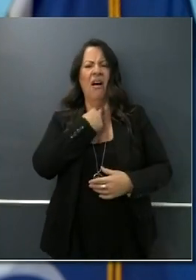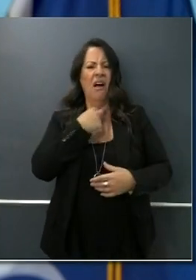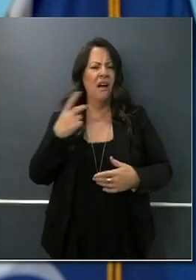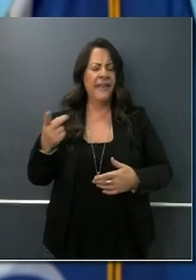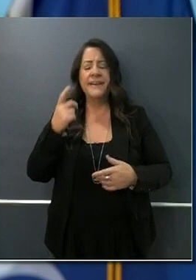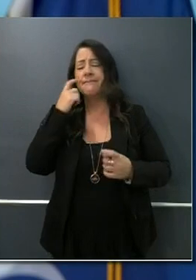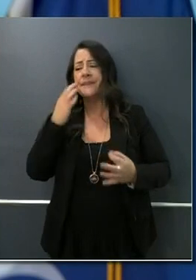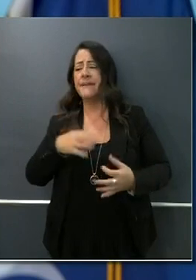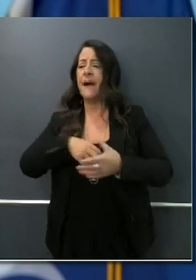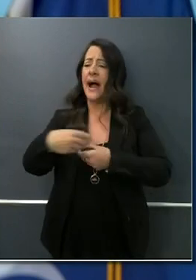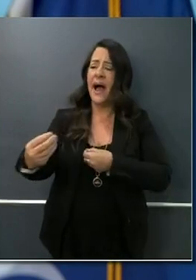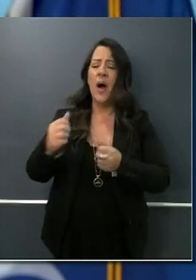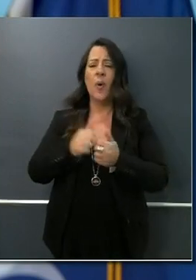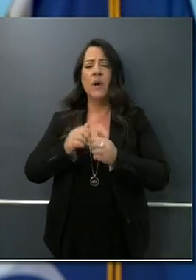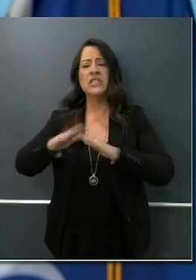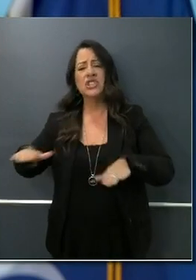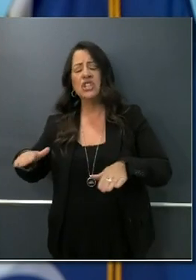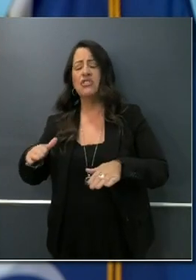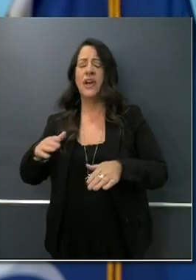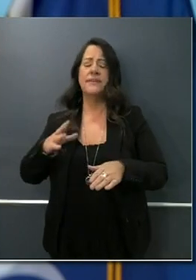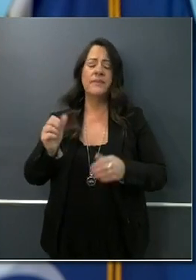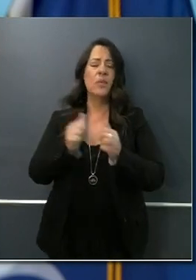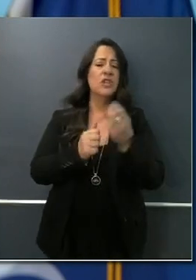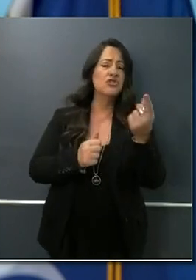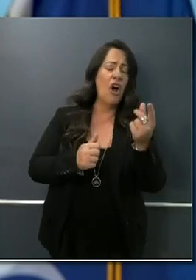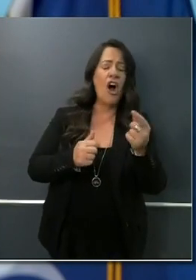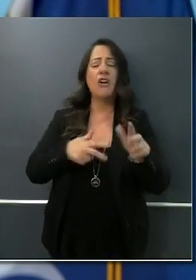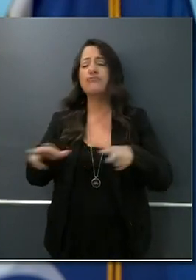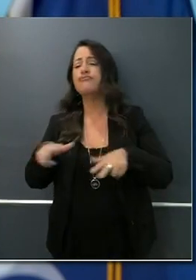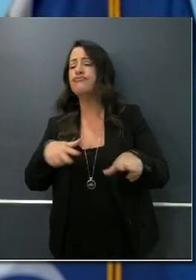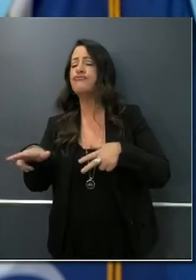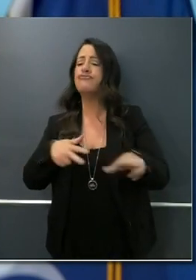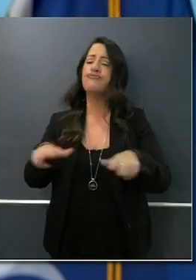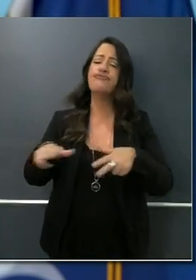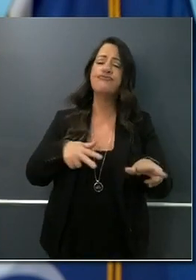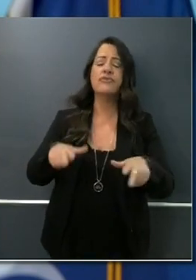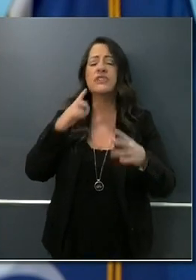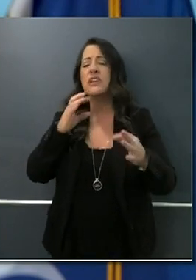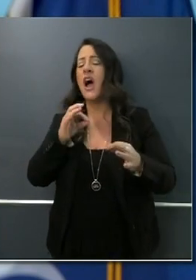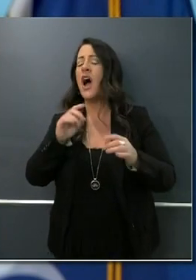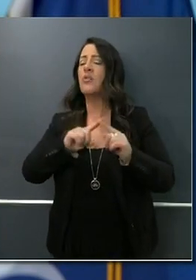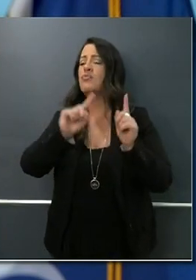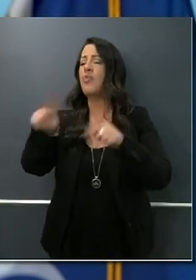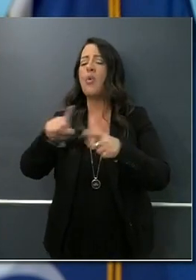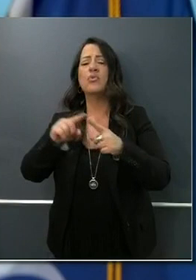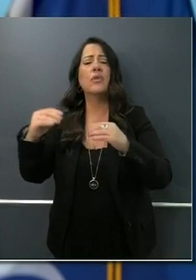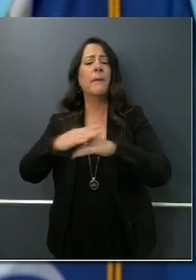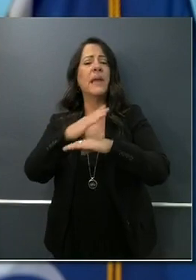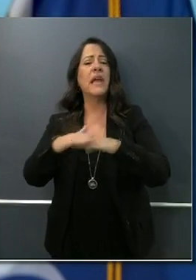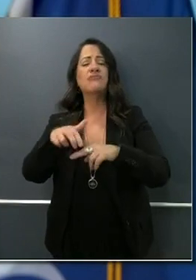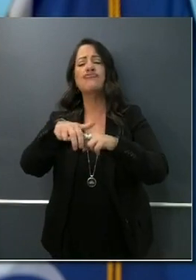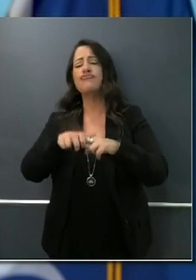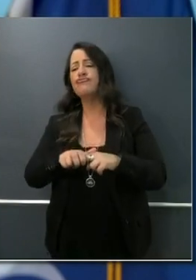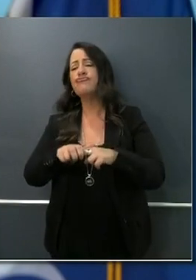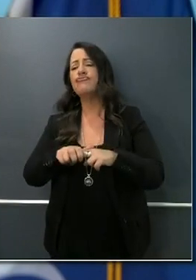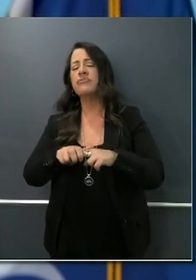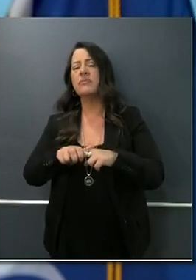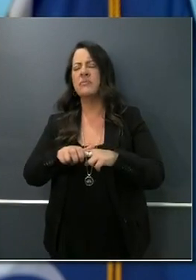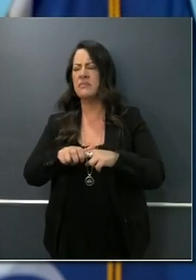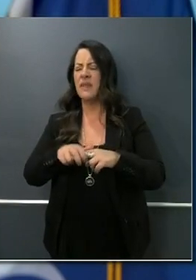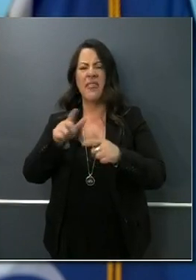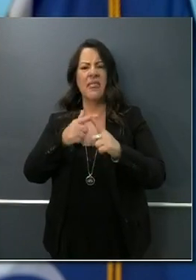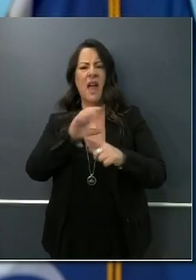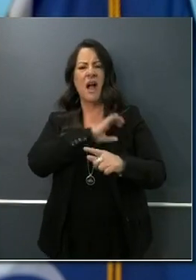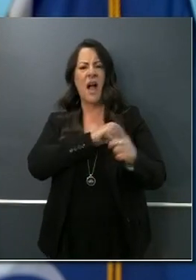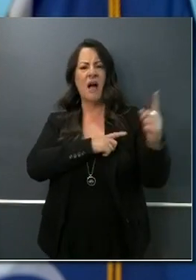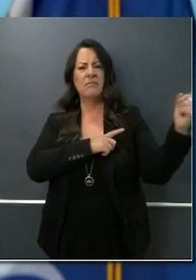kids. And they've got cabin fever, and they just want to take a rest on the beach. And all of a sudden, they get a citation. I don't want to